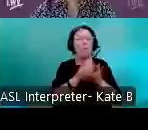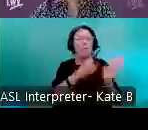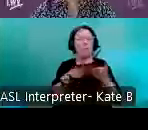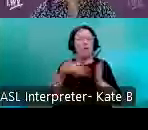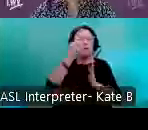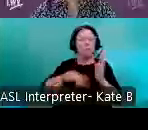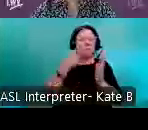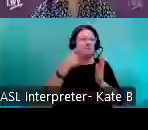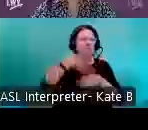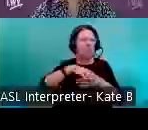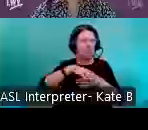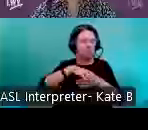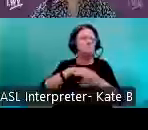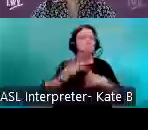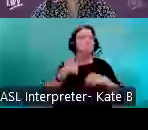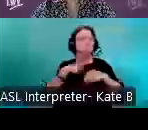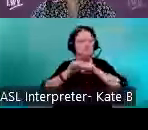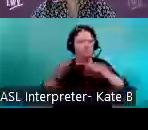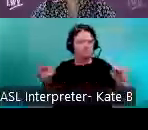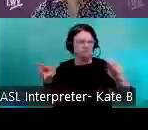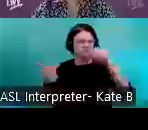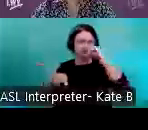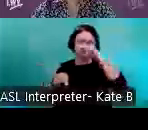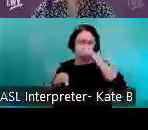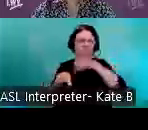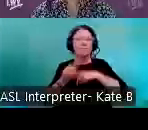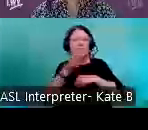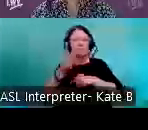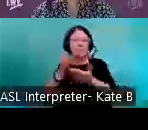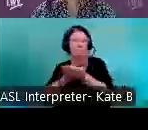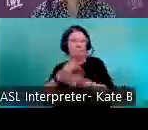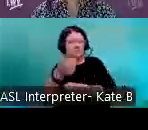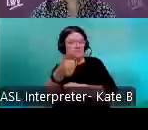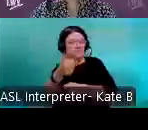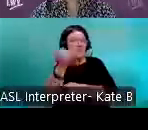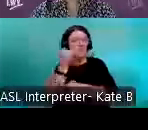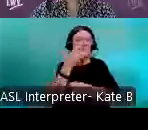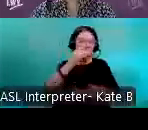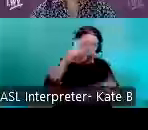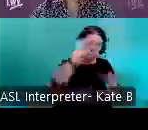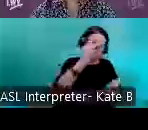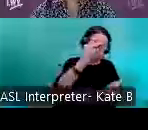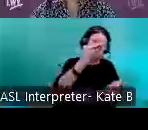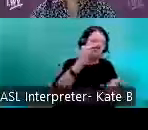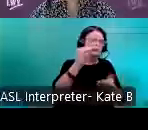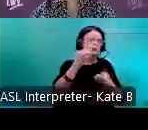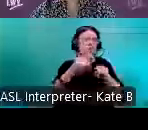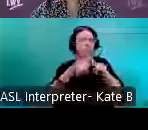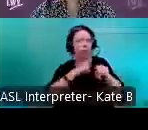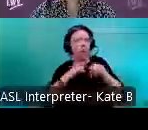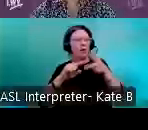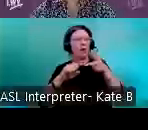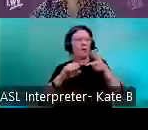those resources. You can print them from the website, but if you want some like in bulk, feel free